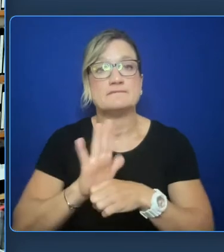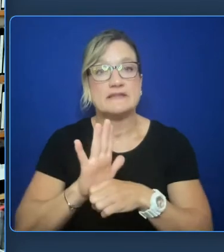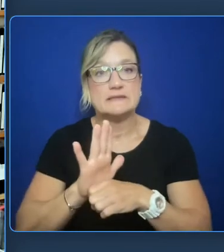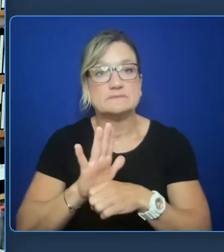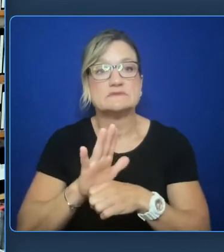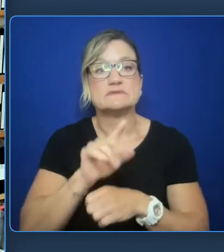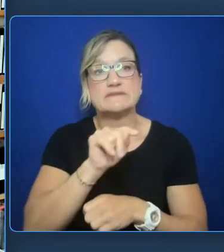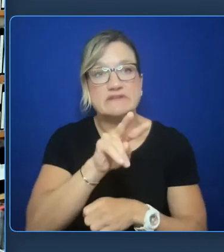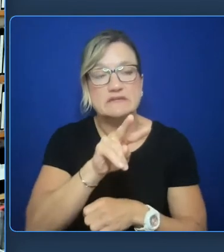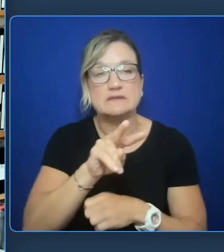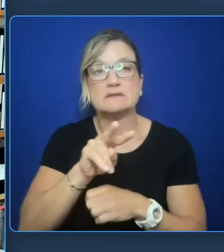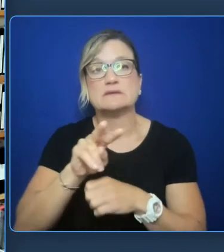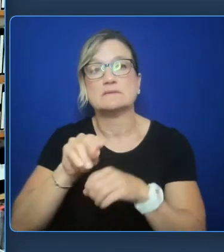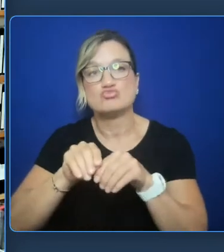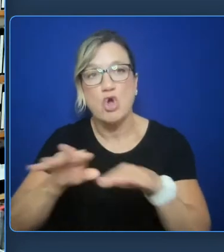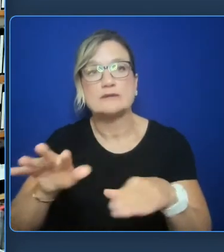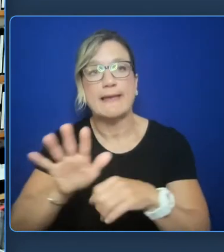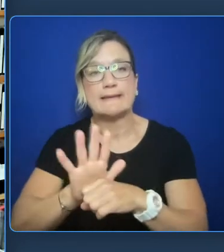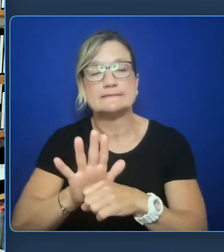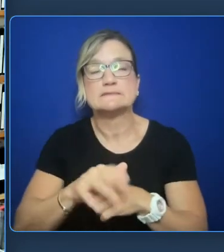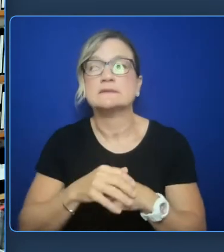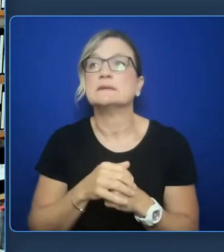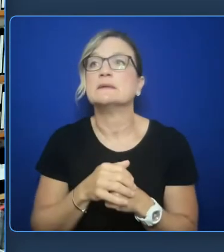television broadcasts, that are